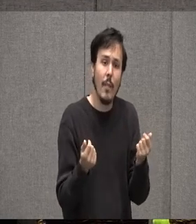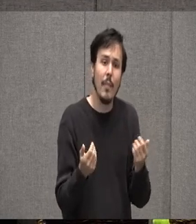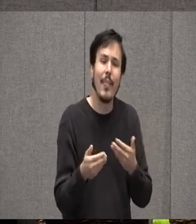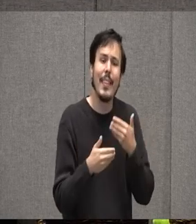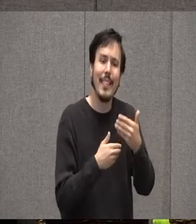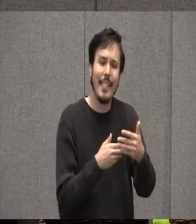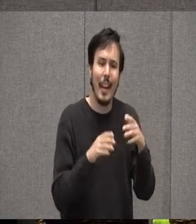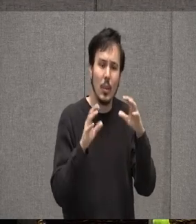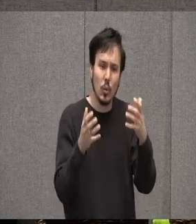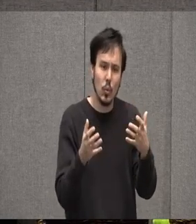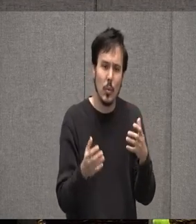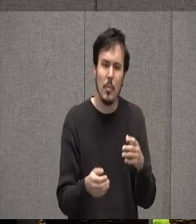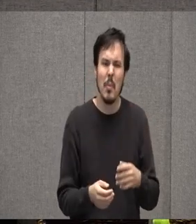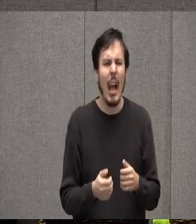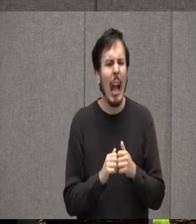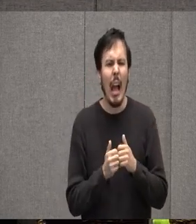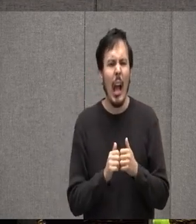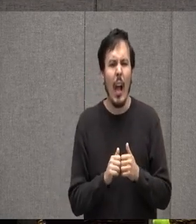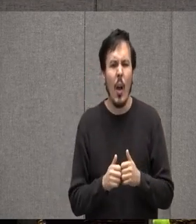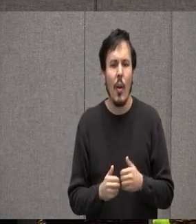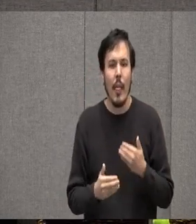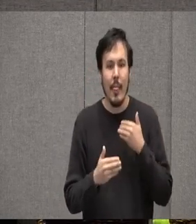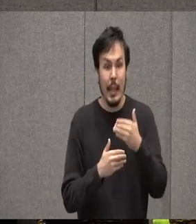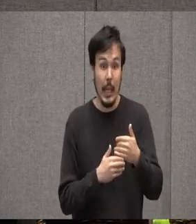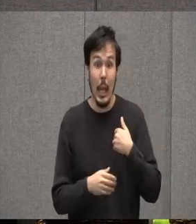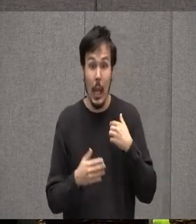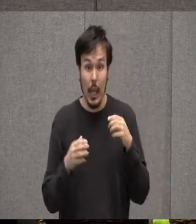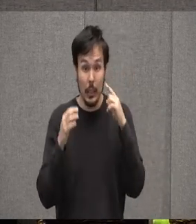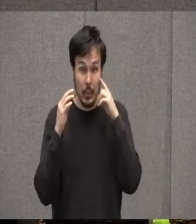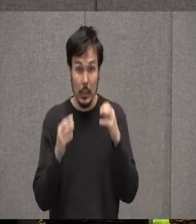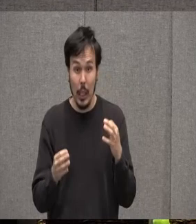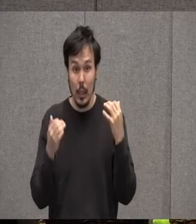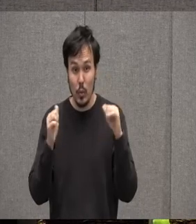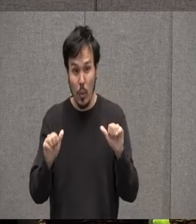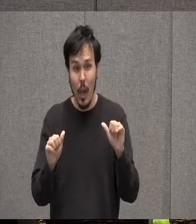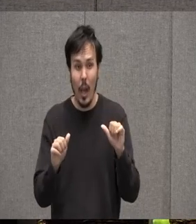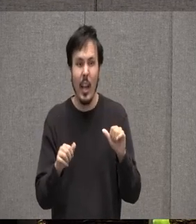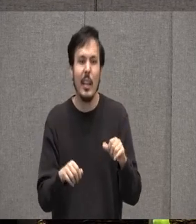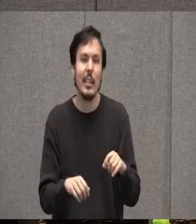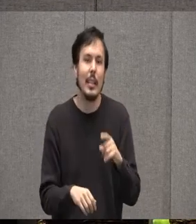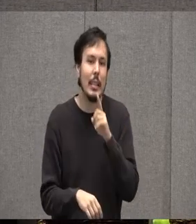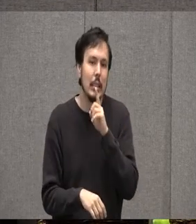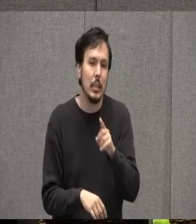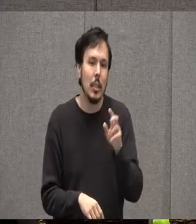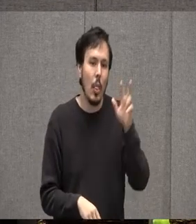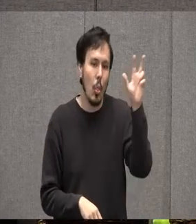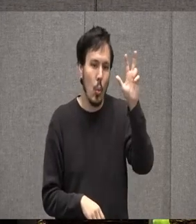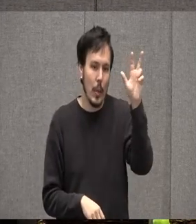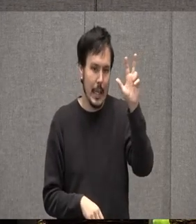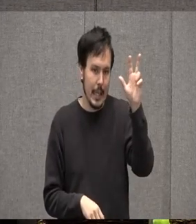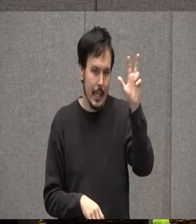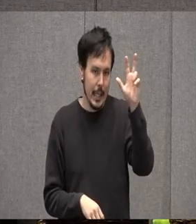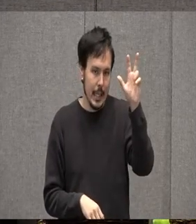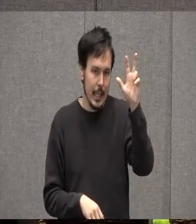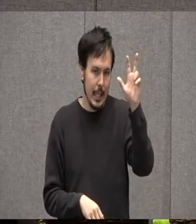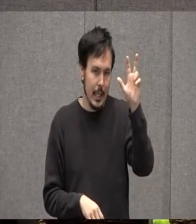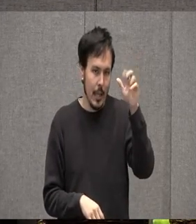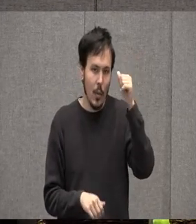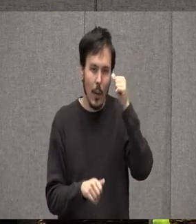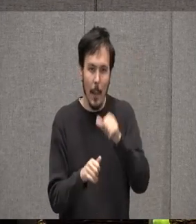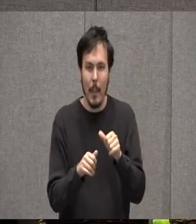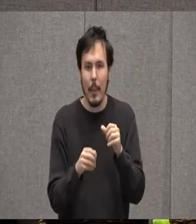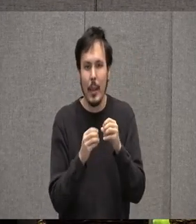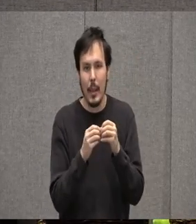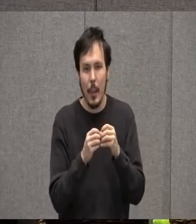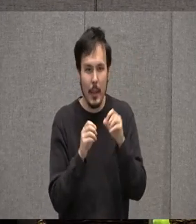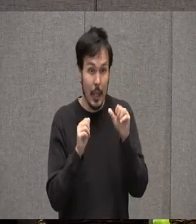me, the next one that I was thinking of trying to do was this one up here, this three, where my target number is a three. And remember, I can only use a